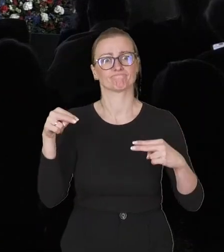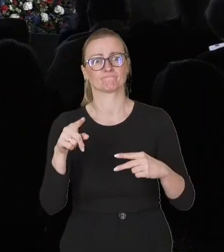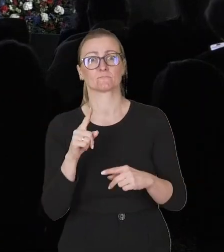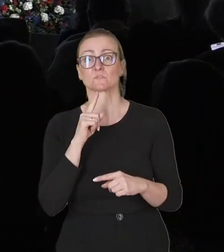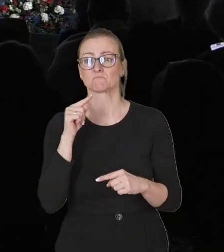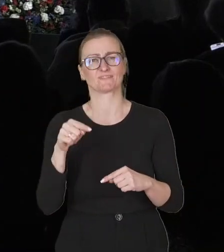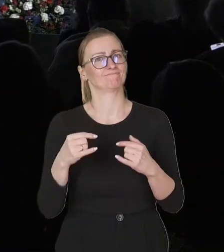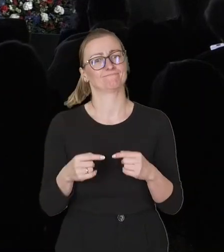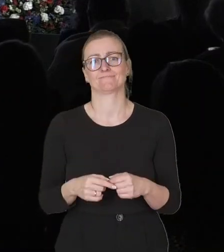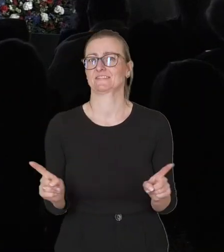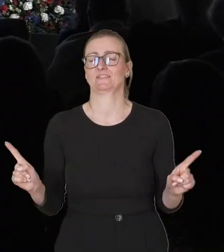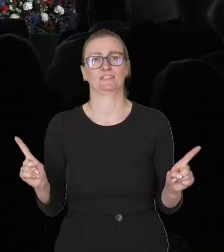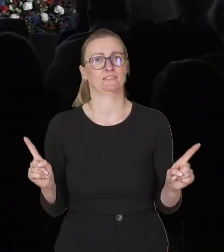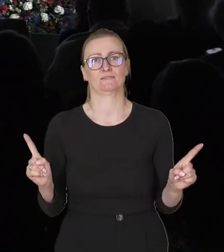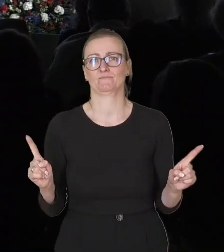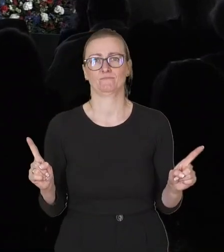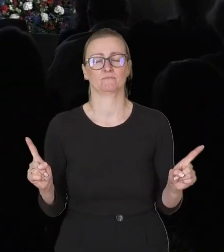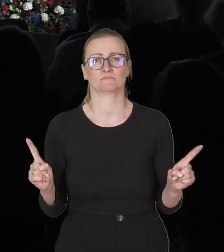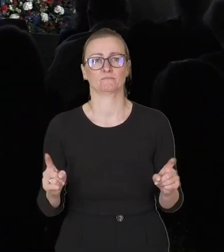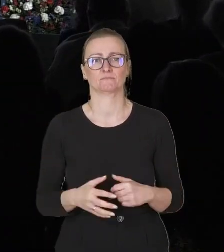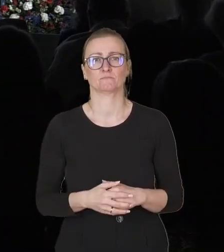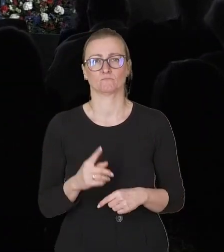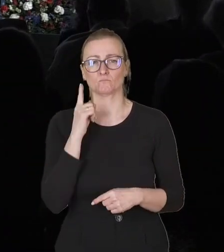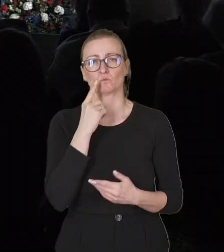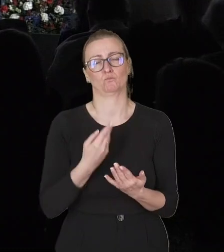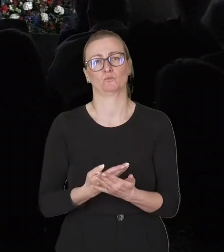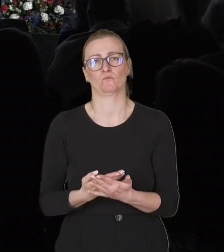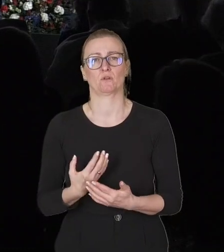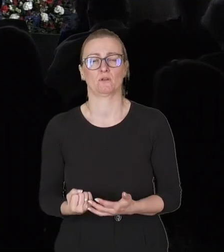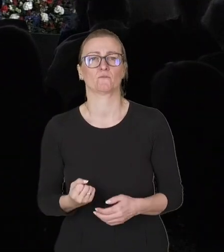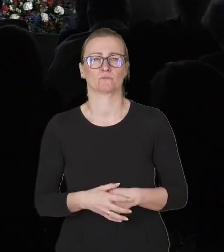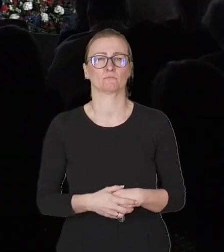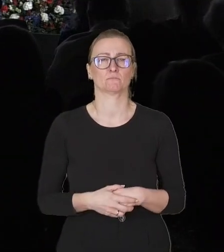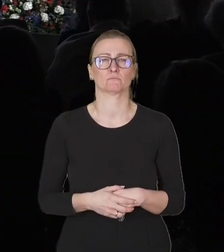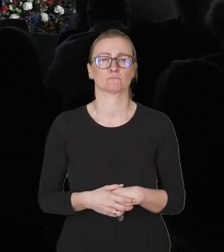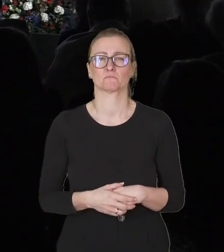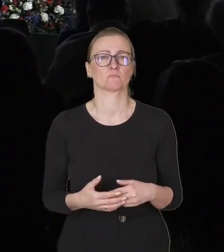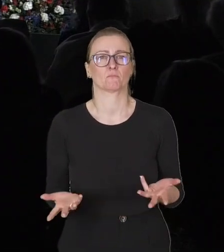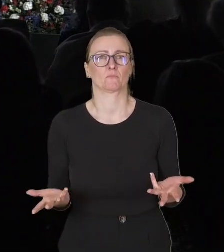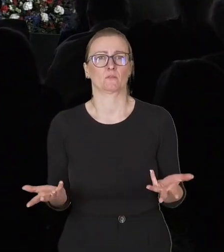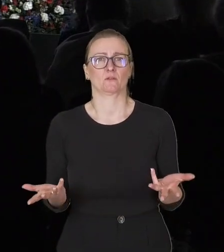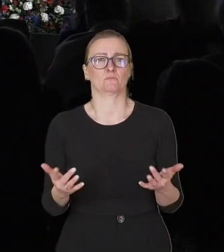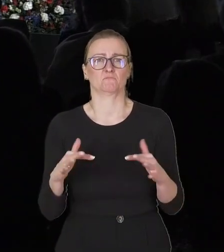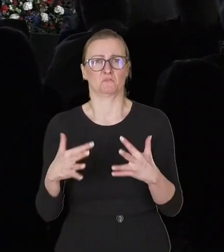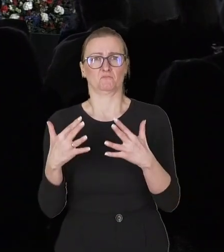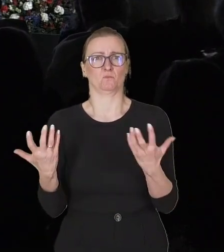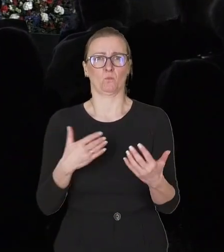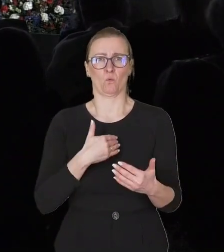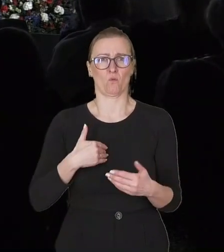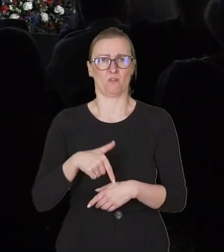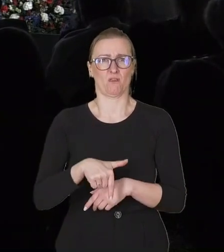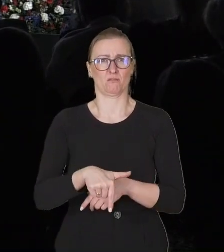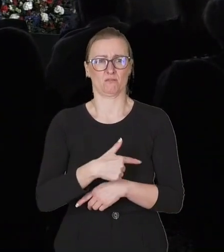just 200 kilometers from here, from this beautiful city of Krakow. We have the US and 10 days of the